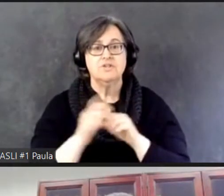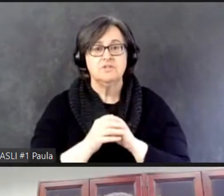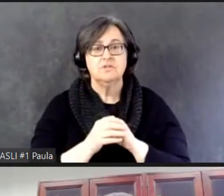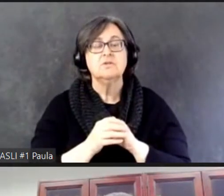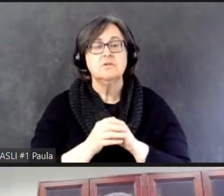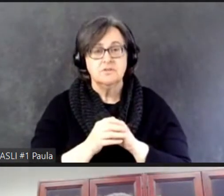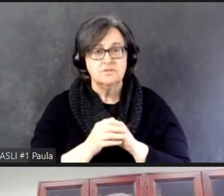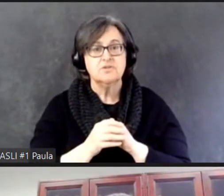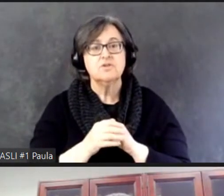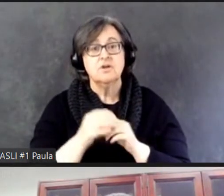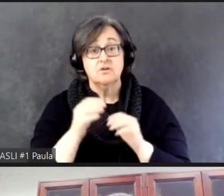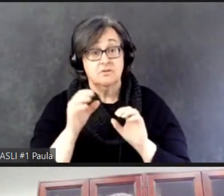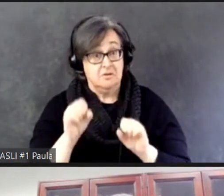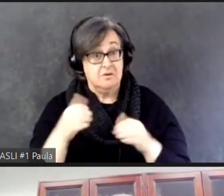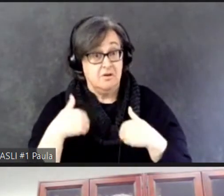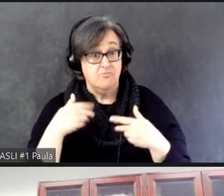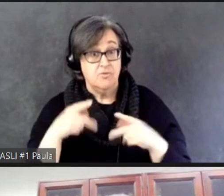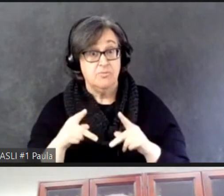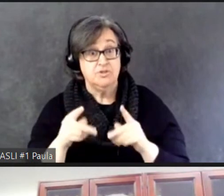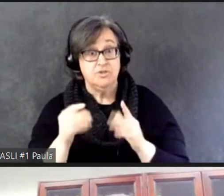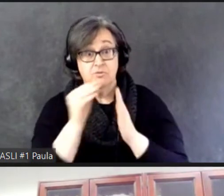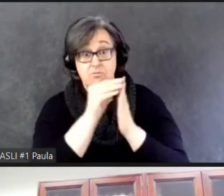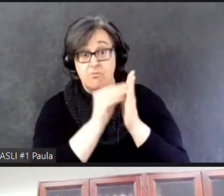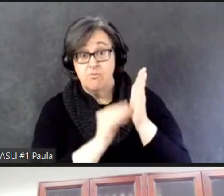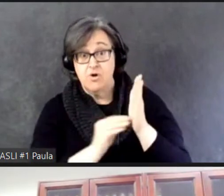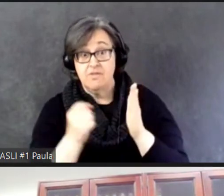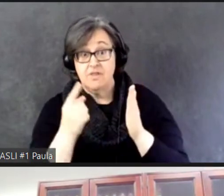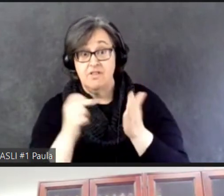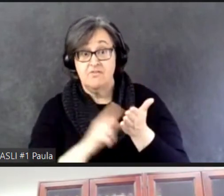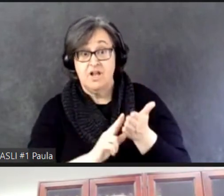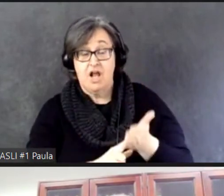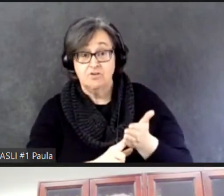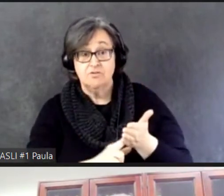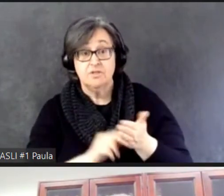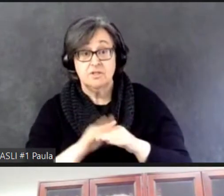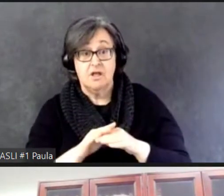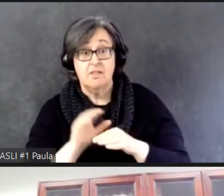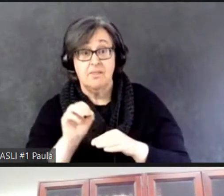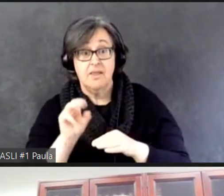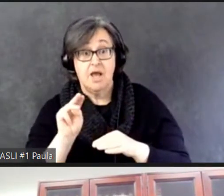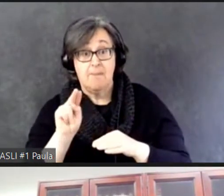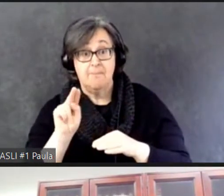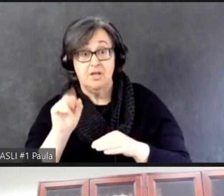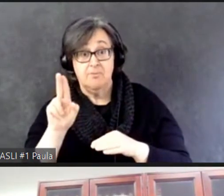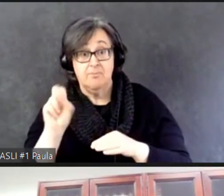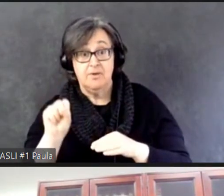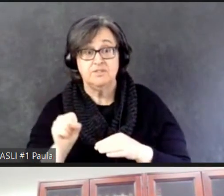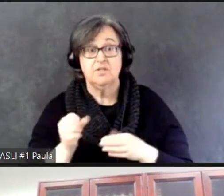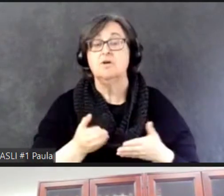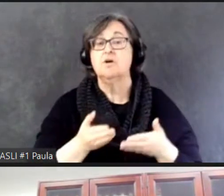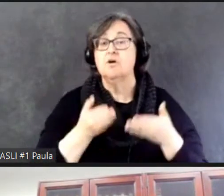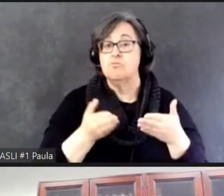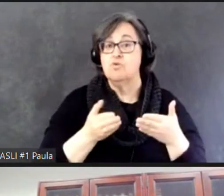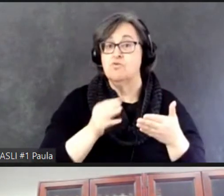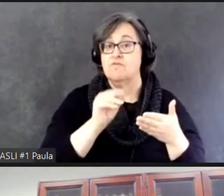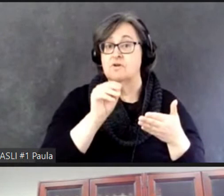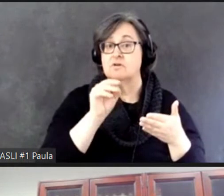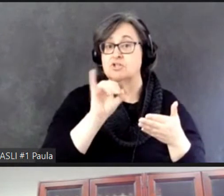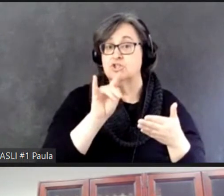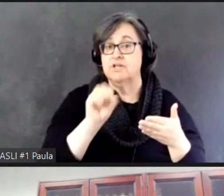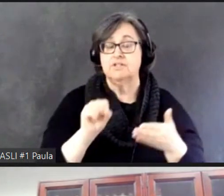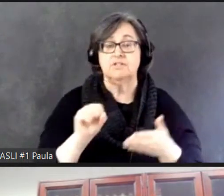11 contracts on the omnibus? So moved. Second. Moved by Director Jakes, second by Director